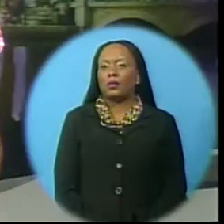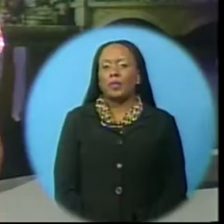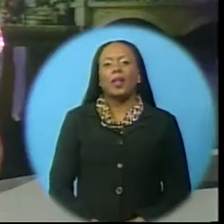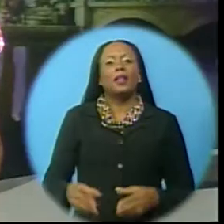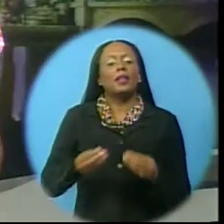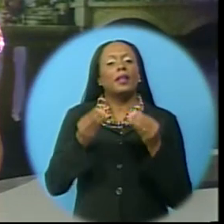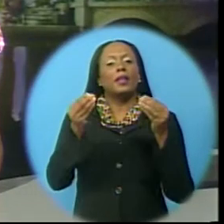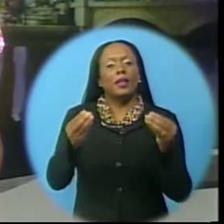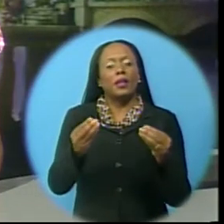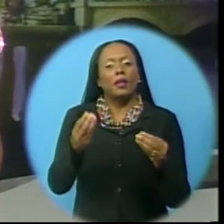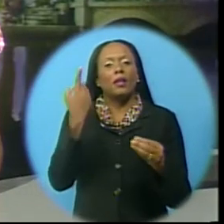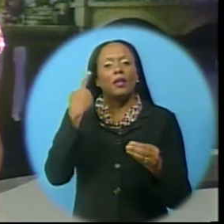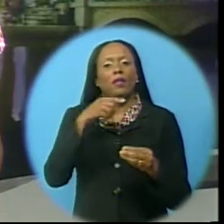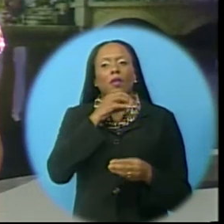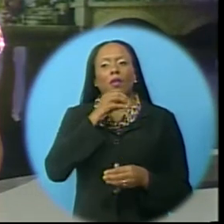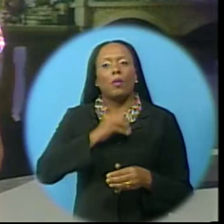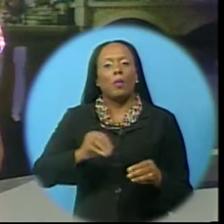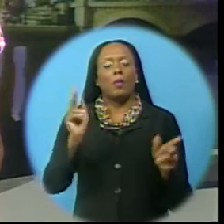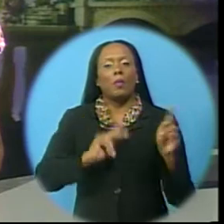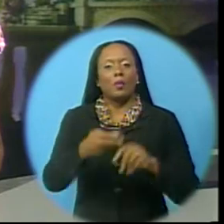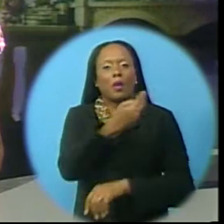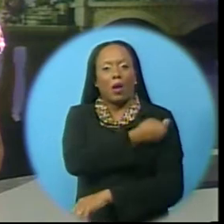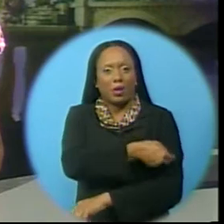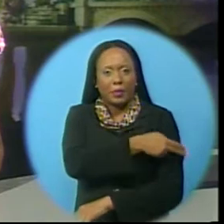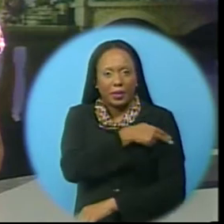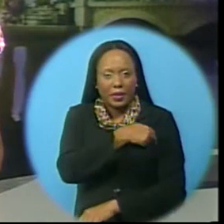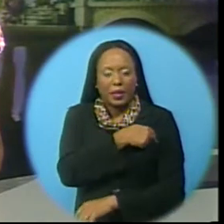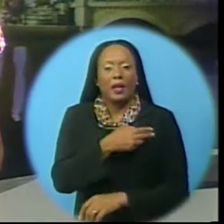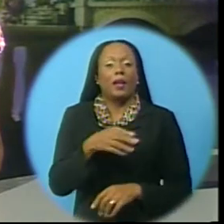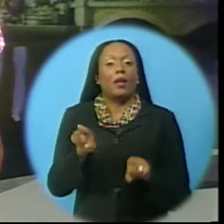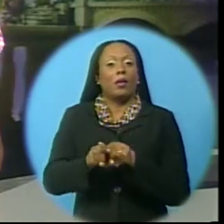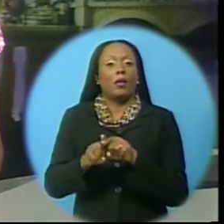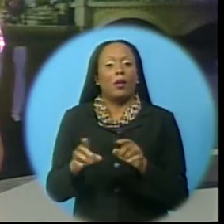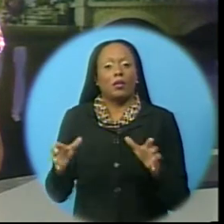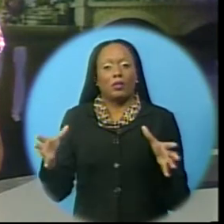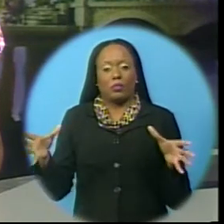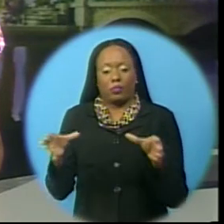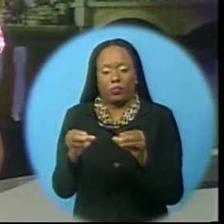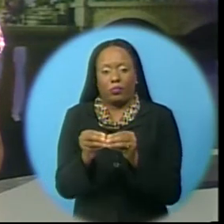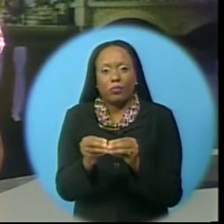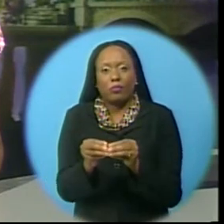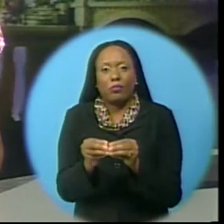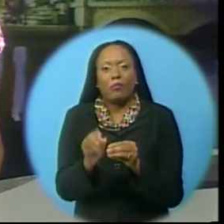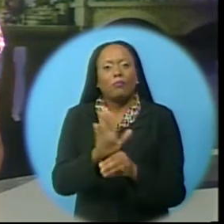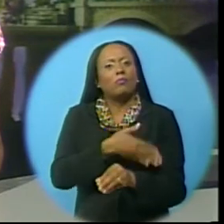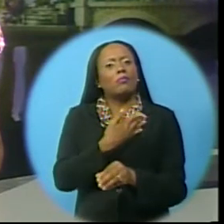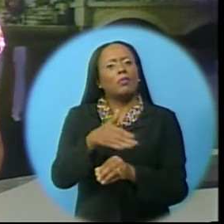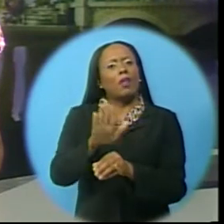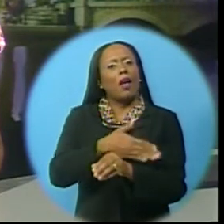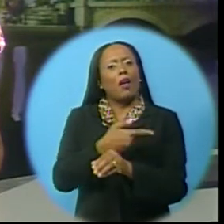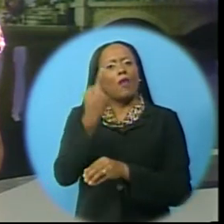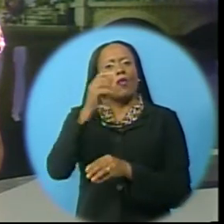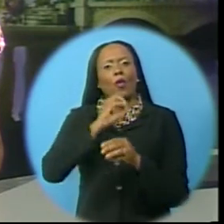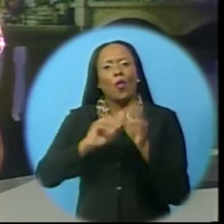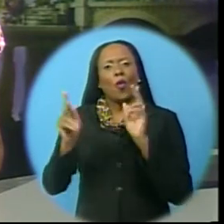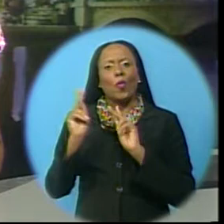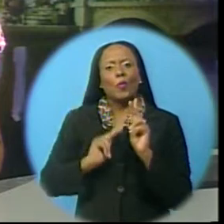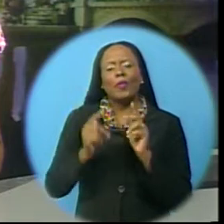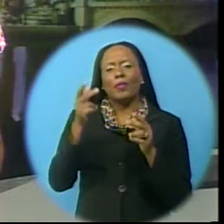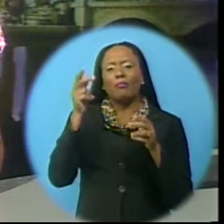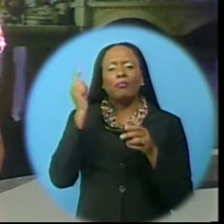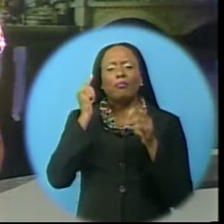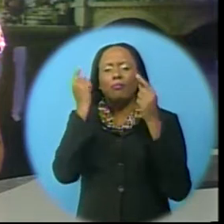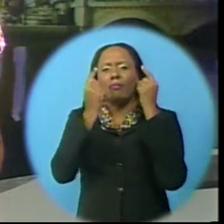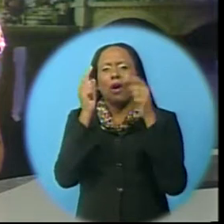the institution where students from that camp gathered singing songs to the elderly. Ms. Clark says the Defence Force is thinking of other ways